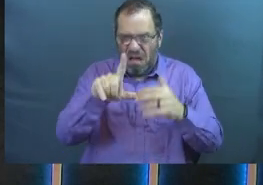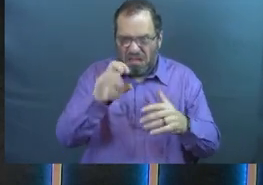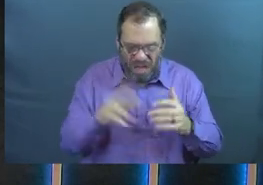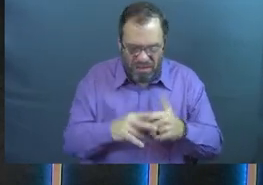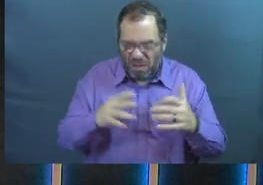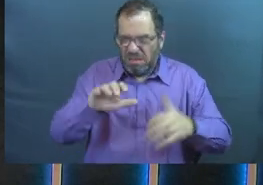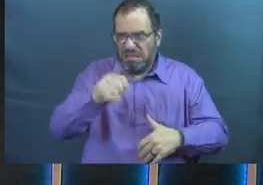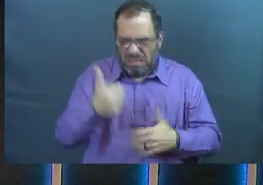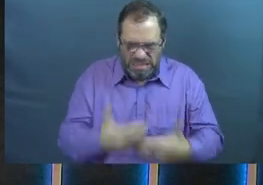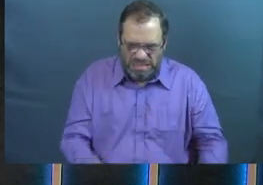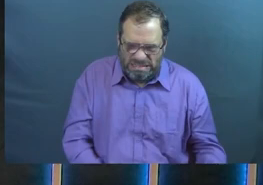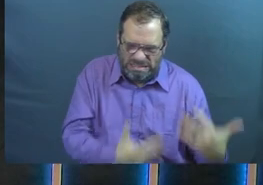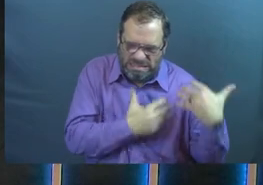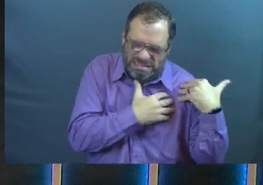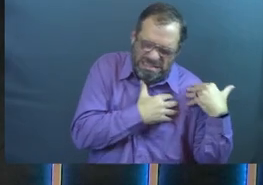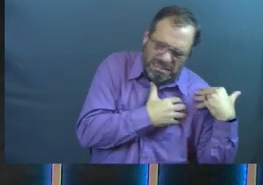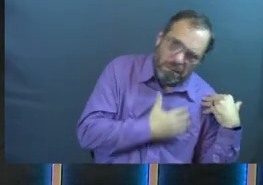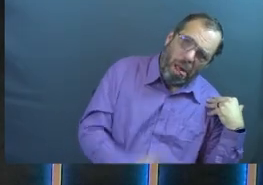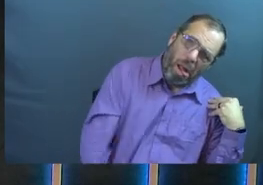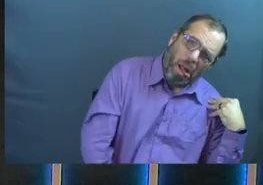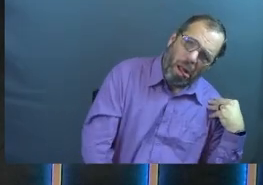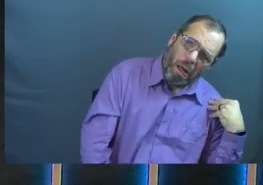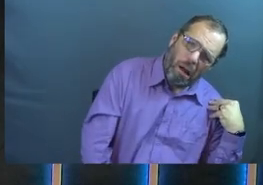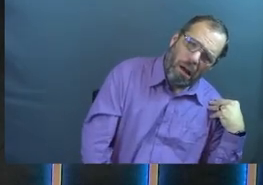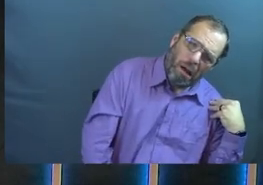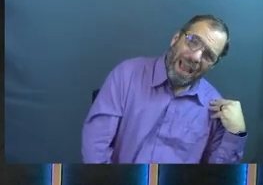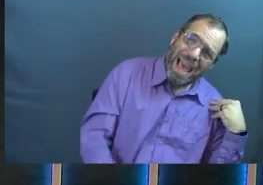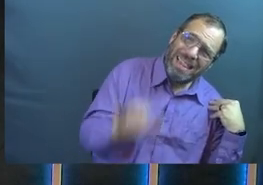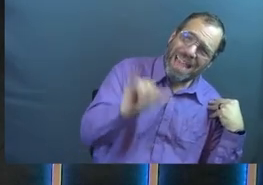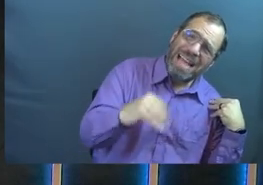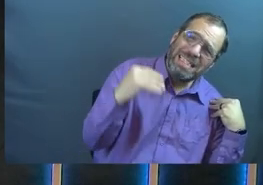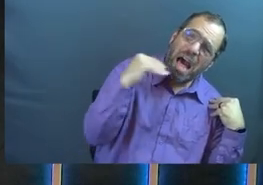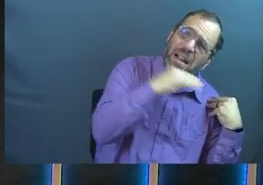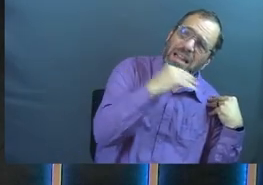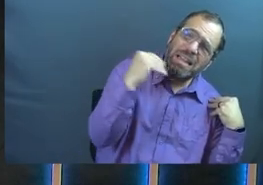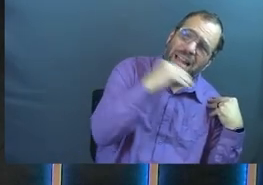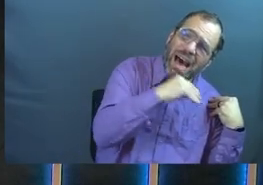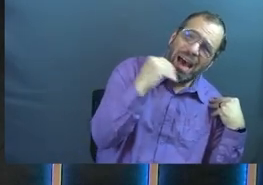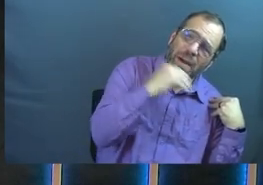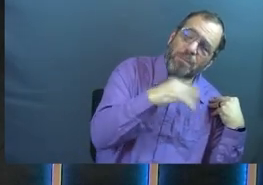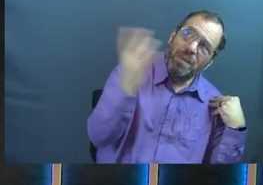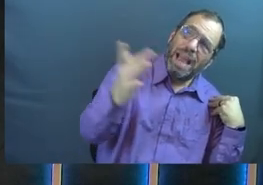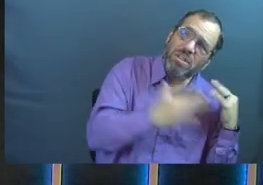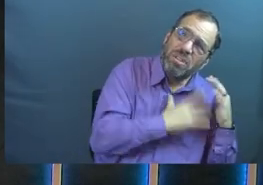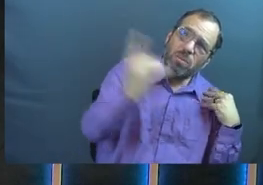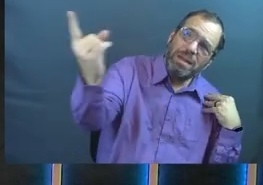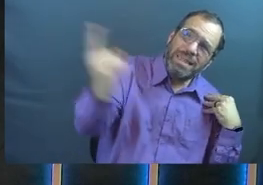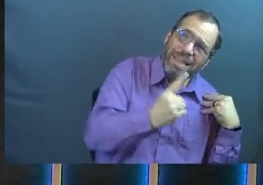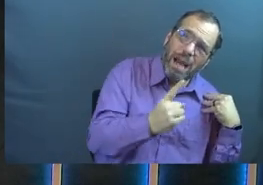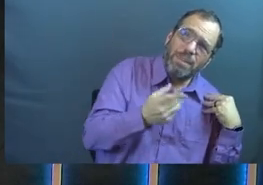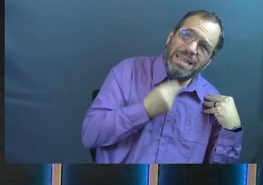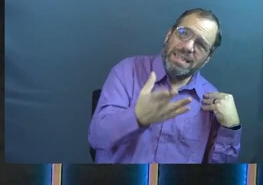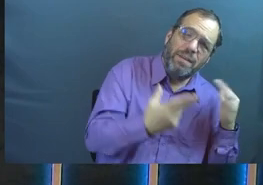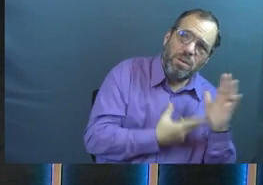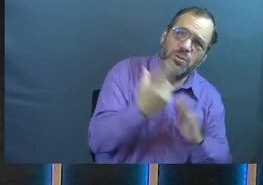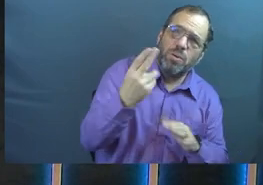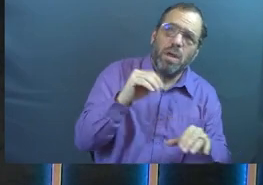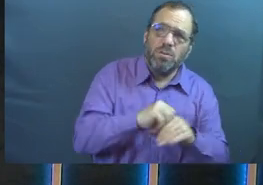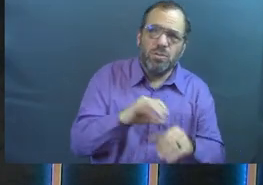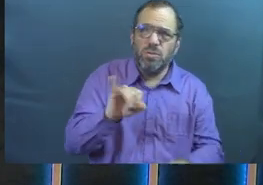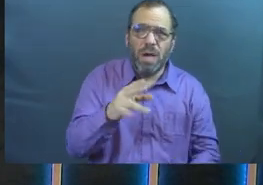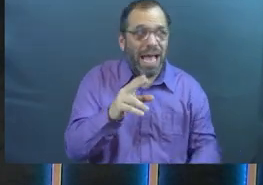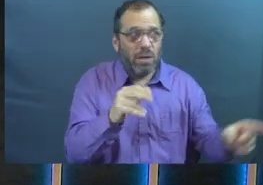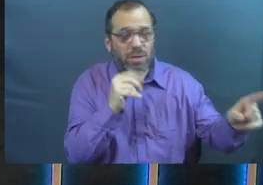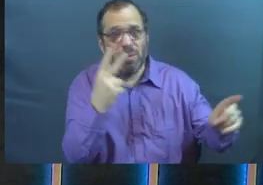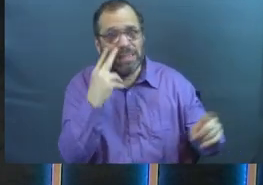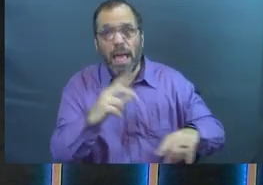a 10-ton weight on your shoulders. And it's a lie. And Jesus wants to come in and he wants to bring the truth. John 8:32, it's not on